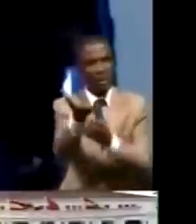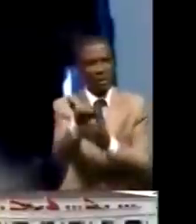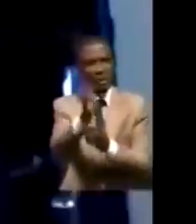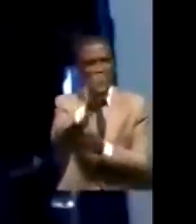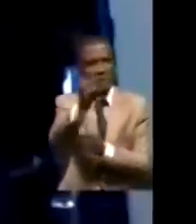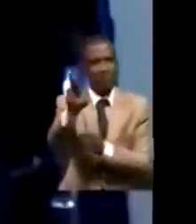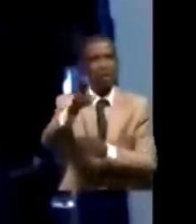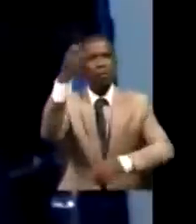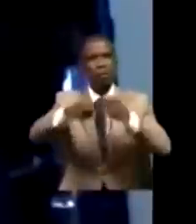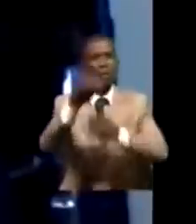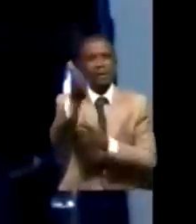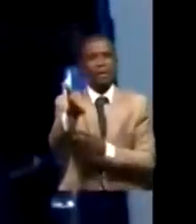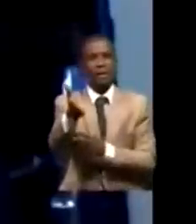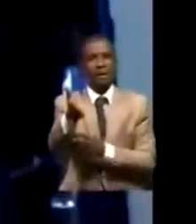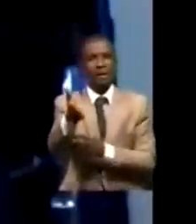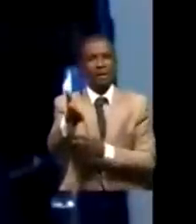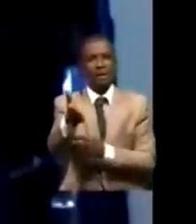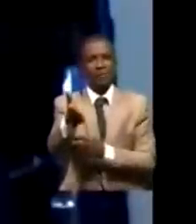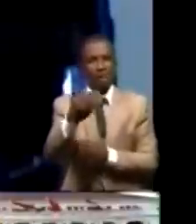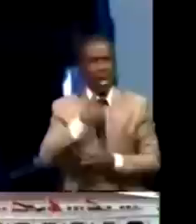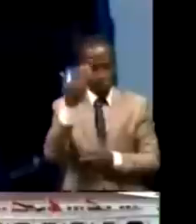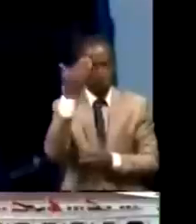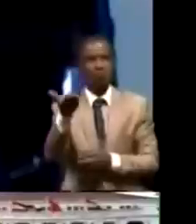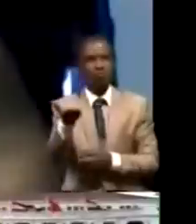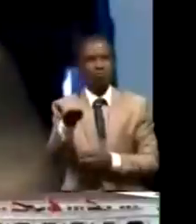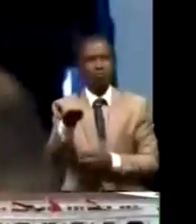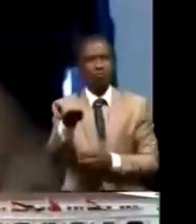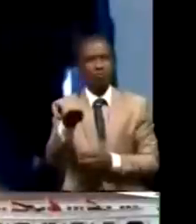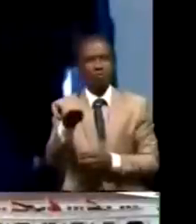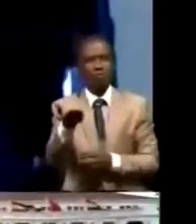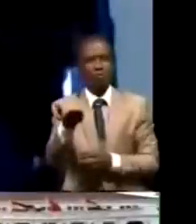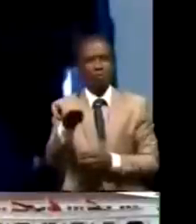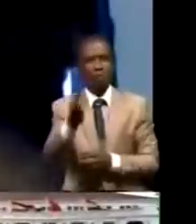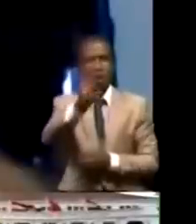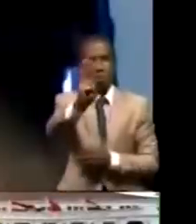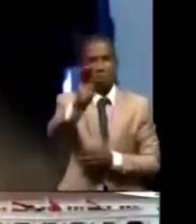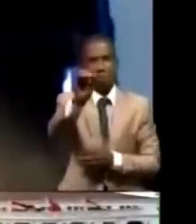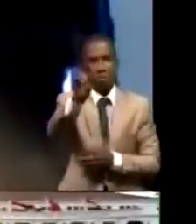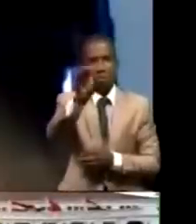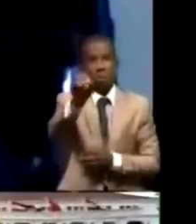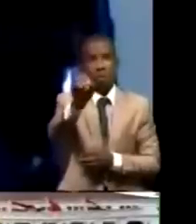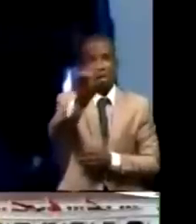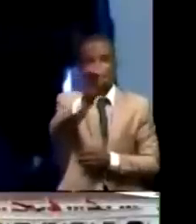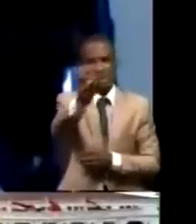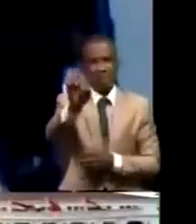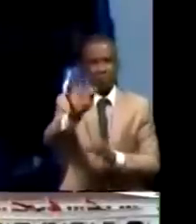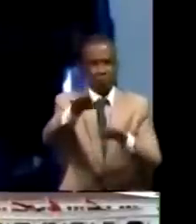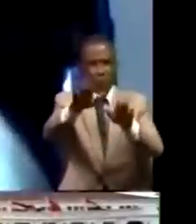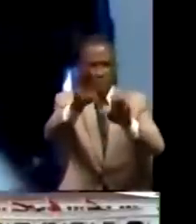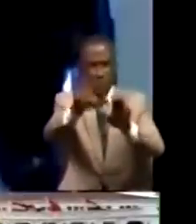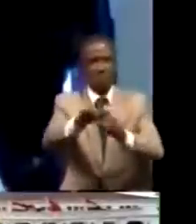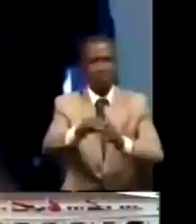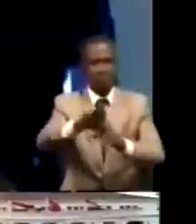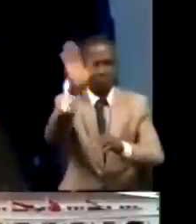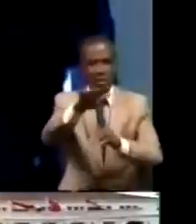Eastern region was outstanding, to the best of my knowledge. Now, Bono, it was out. No, just a minute. In terms